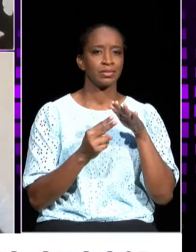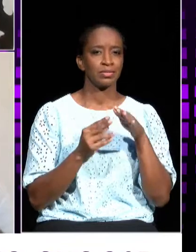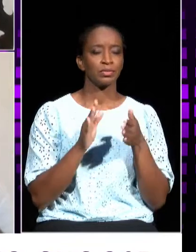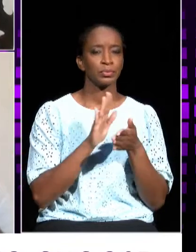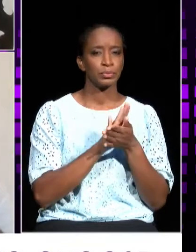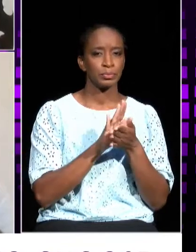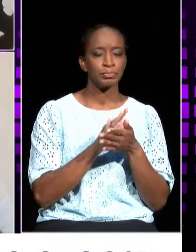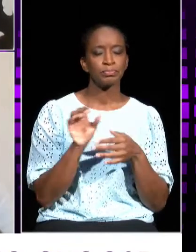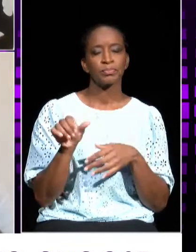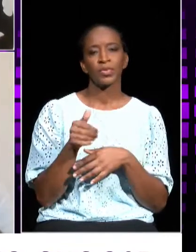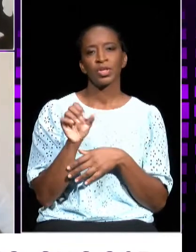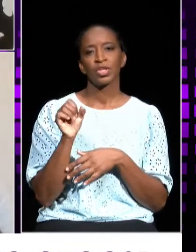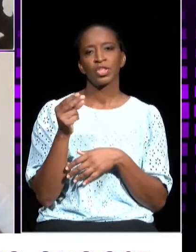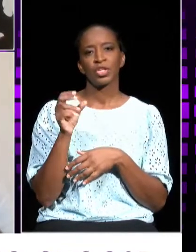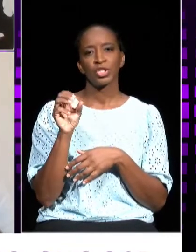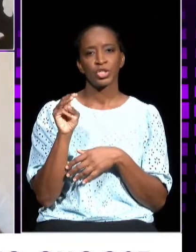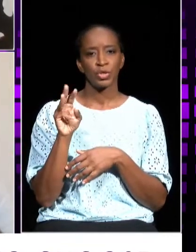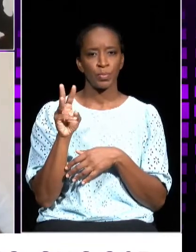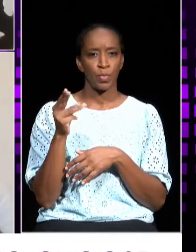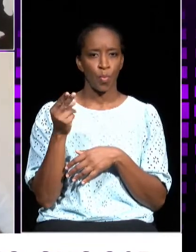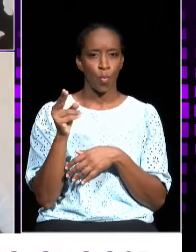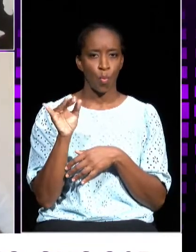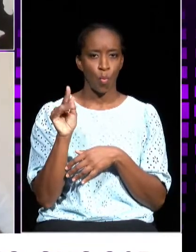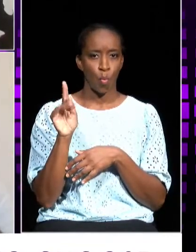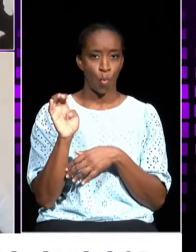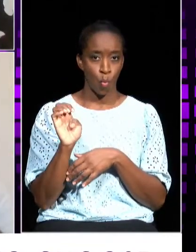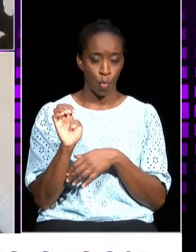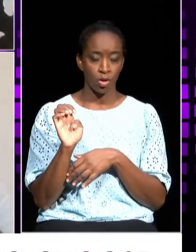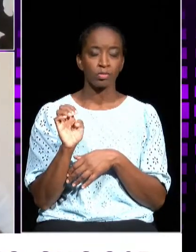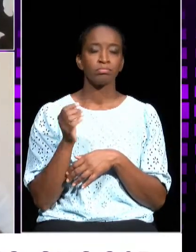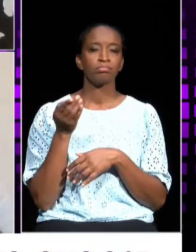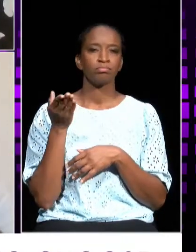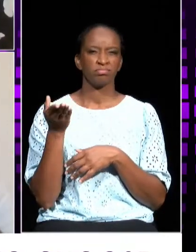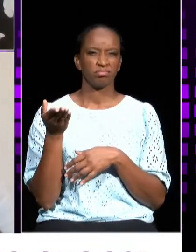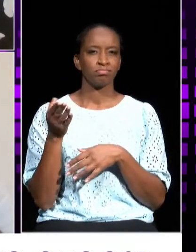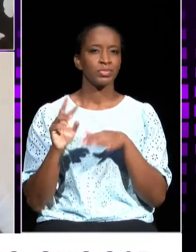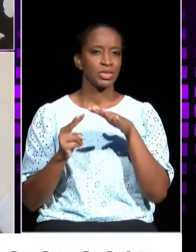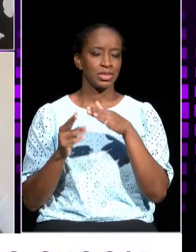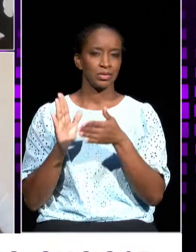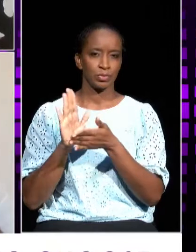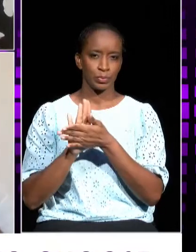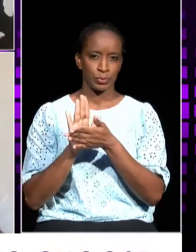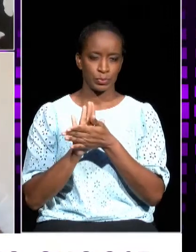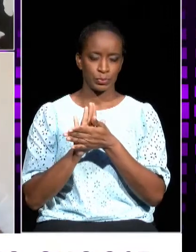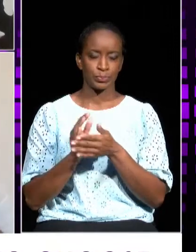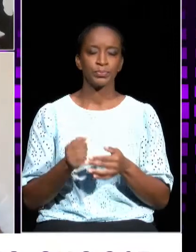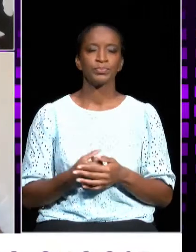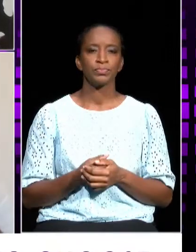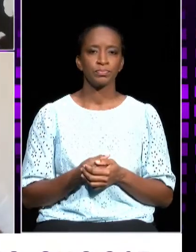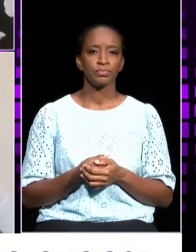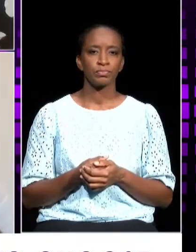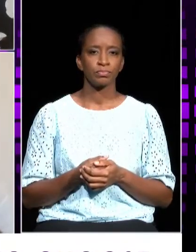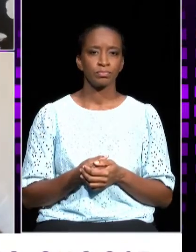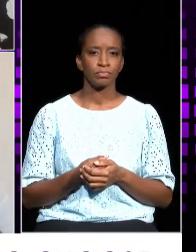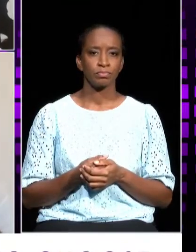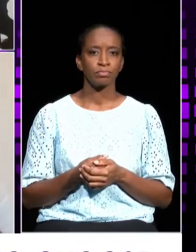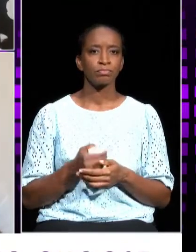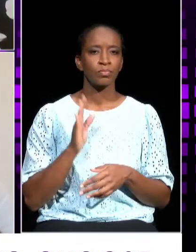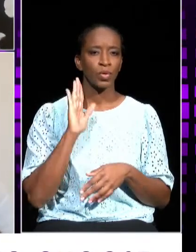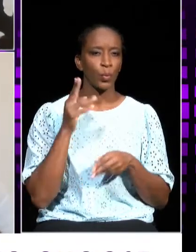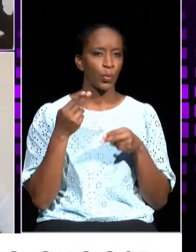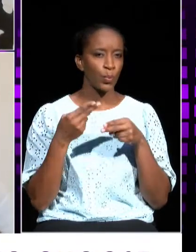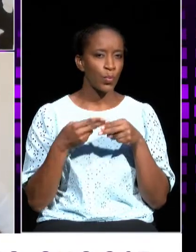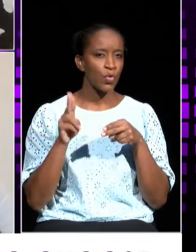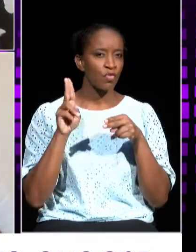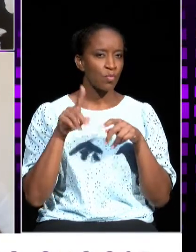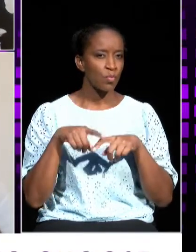the Allen School and current president of the Students' Council. So just before we get into the discussion, we're going to go to a short break,